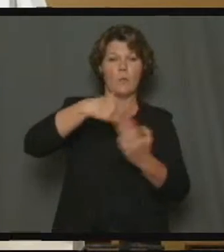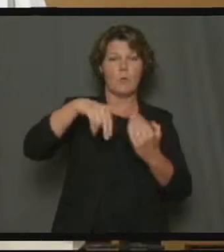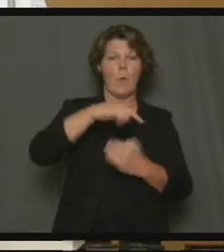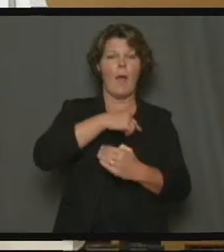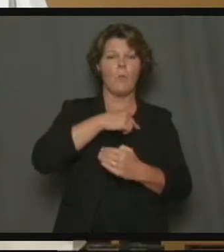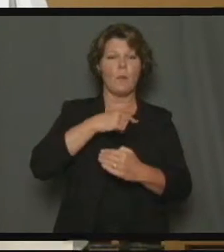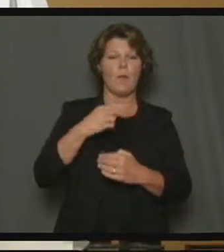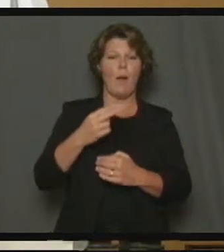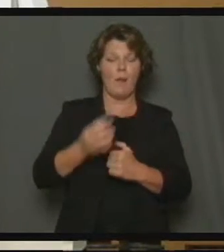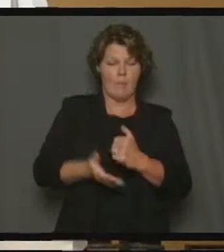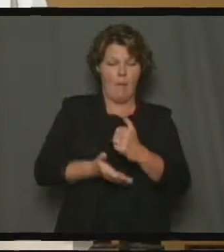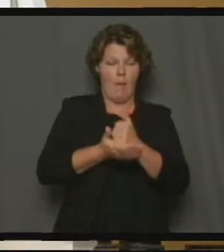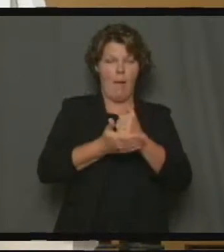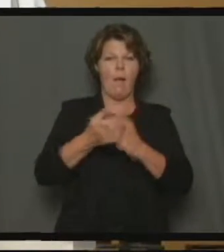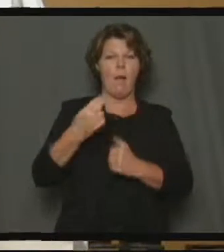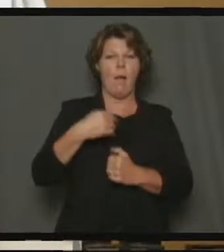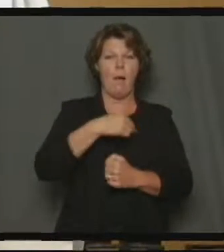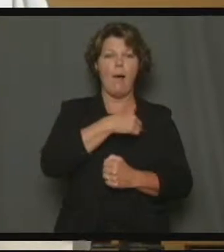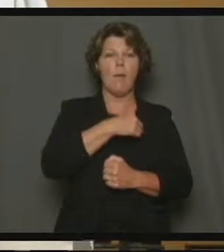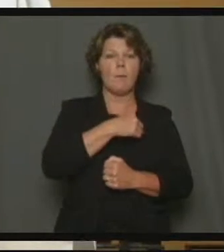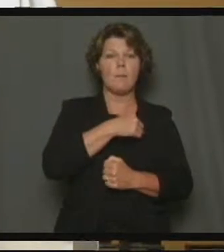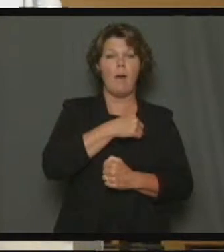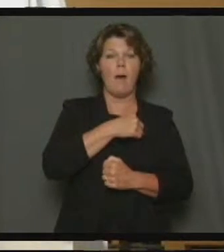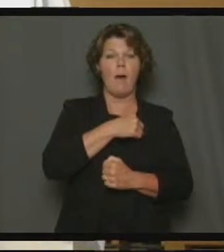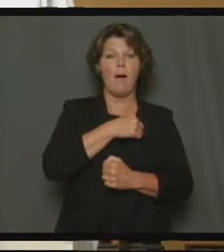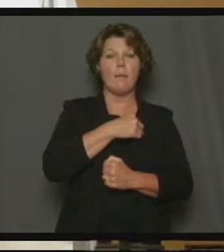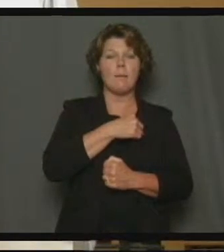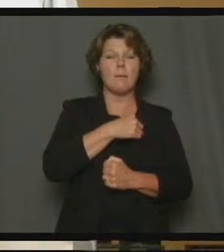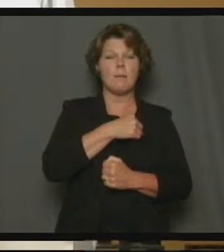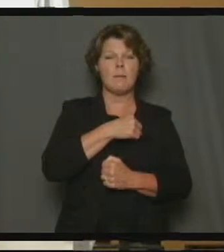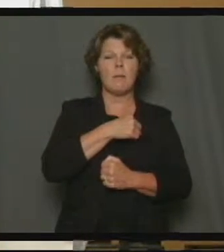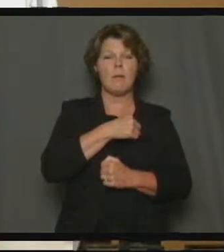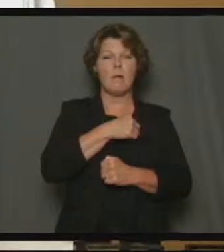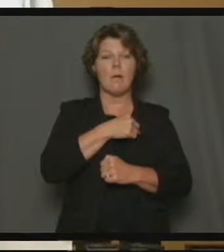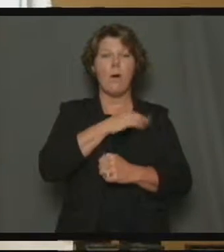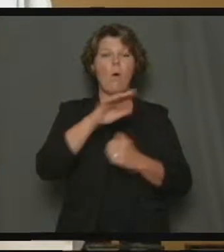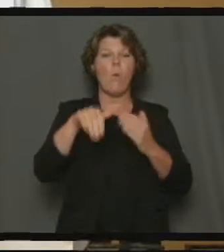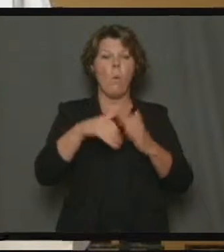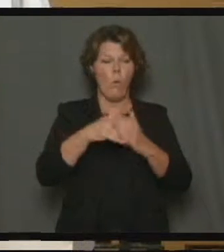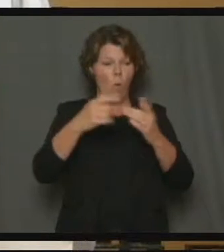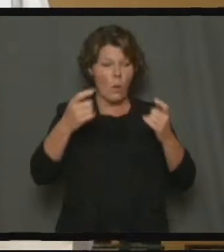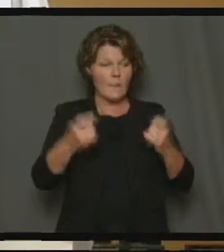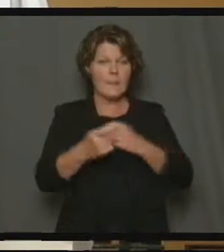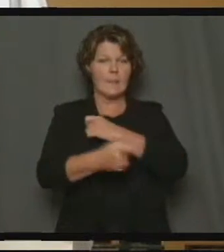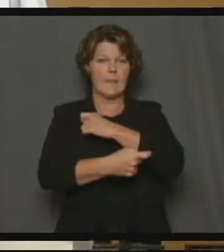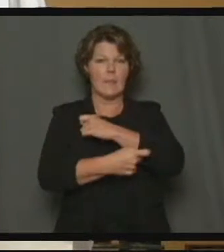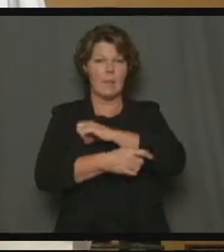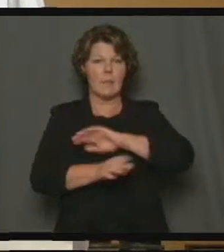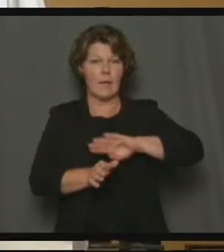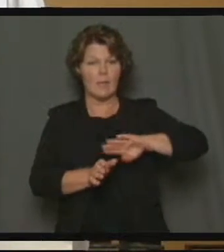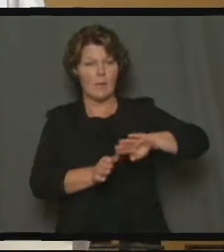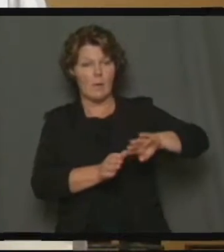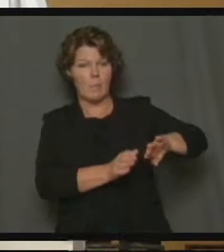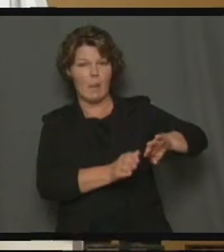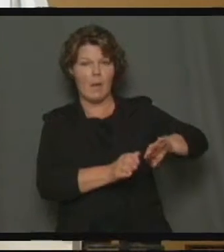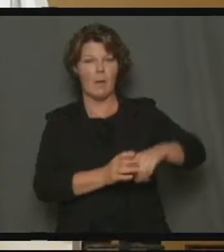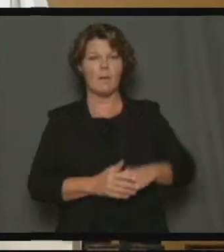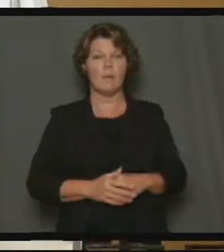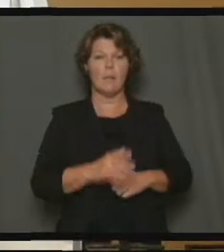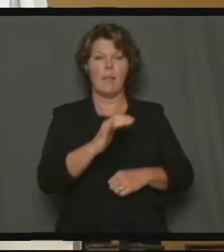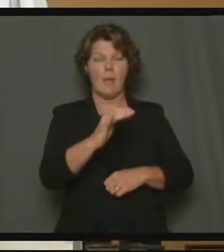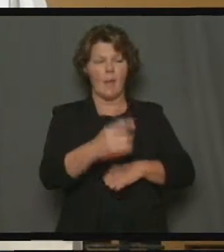to aid us in putting off all weights and sins which cling so